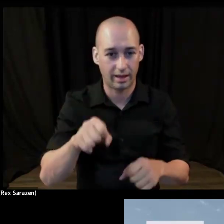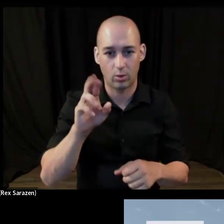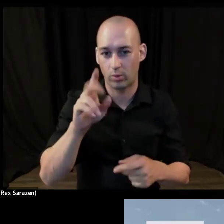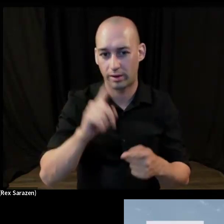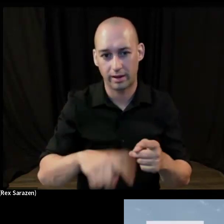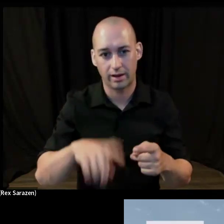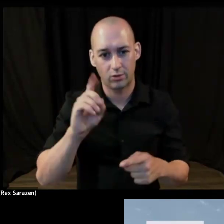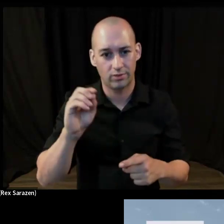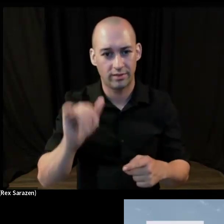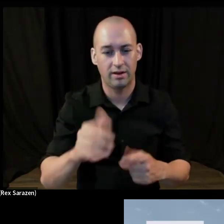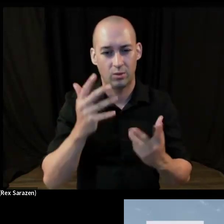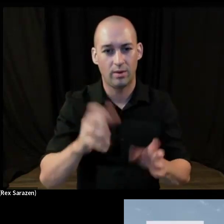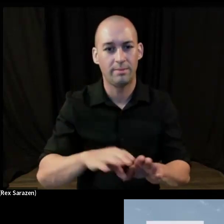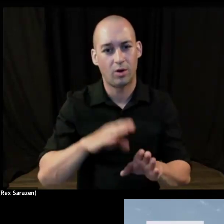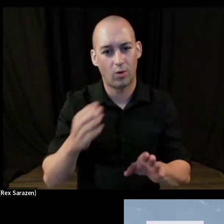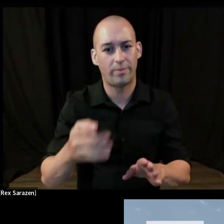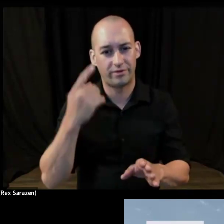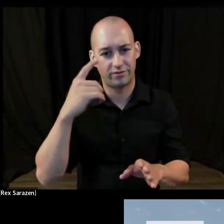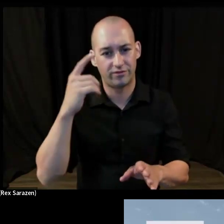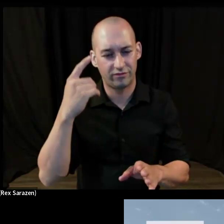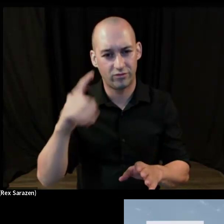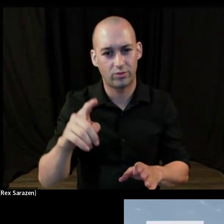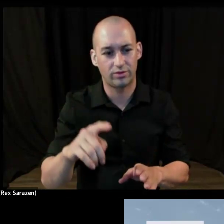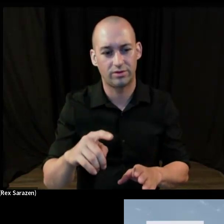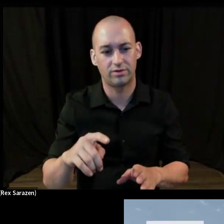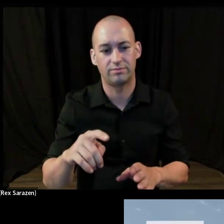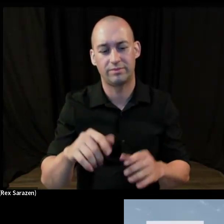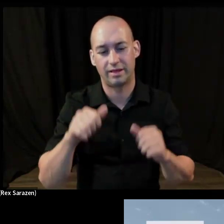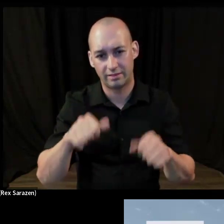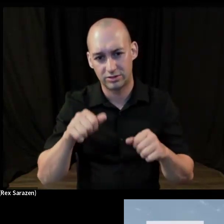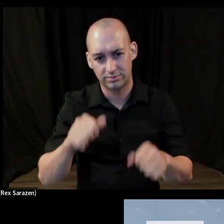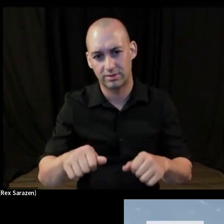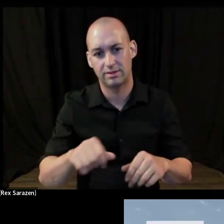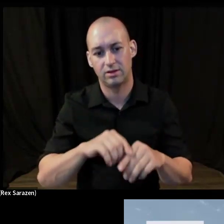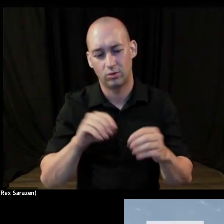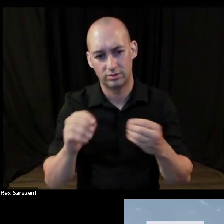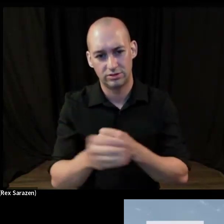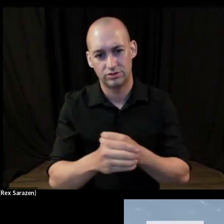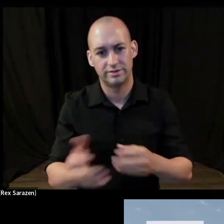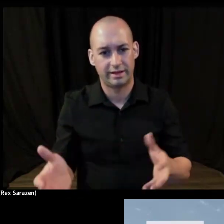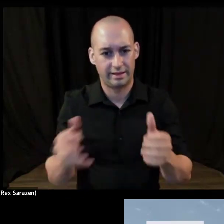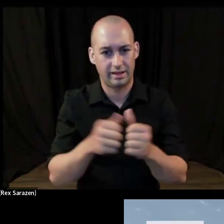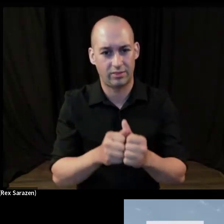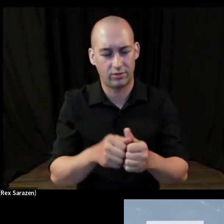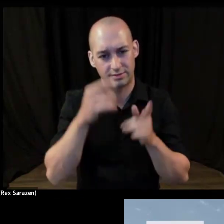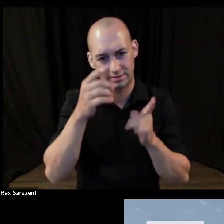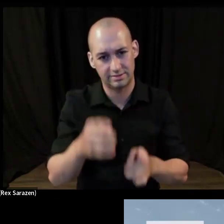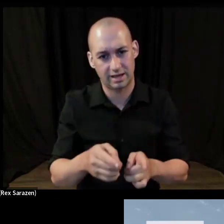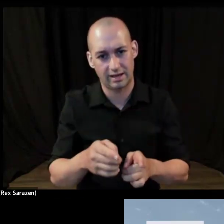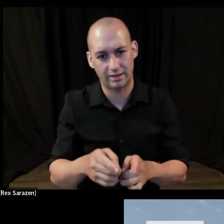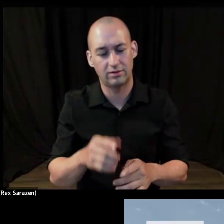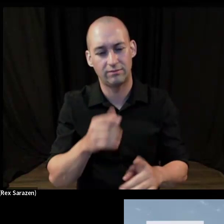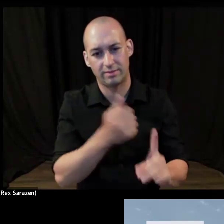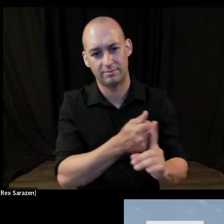this. I think we want to be open to, you know, eligible entities getting together and determining, you know, on their own